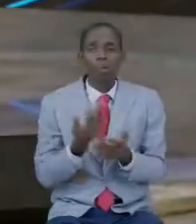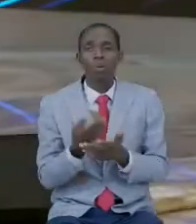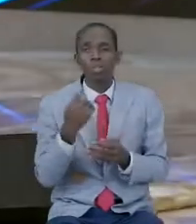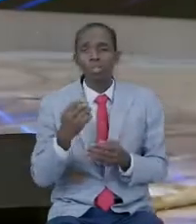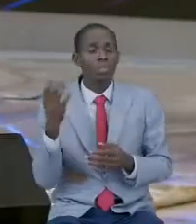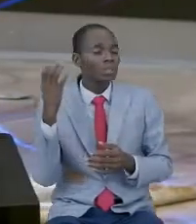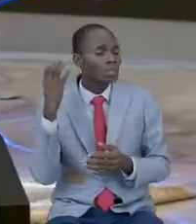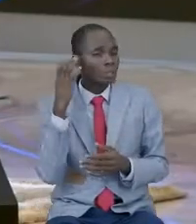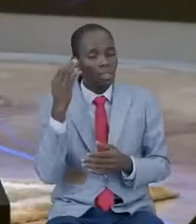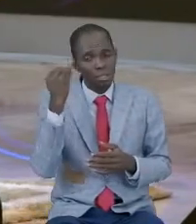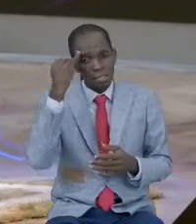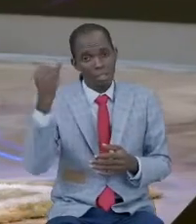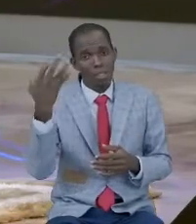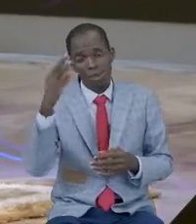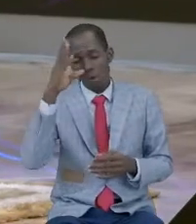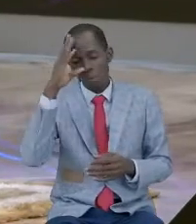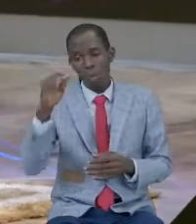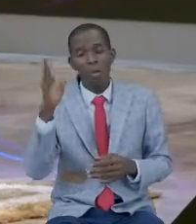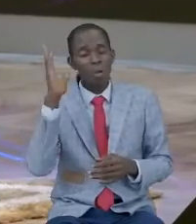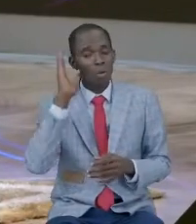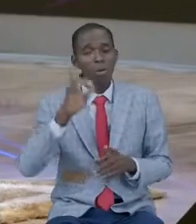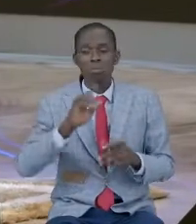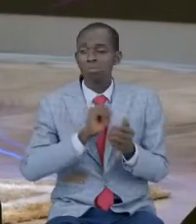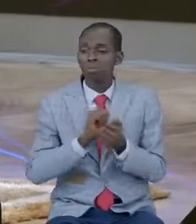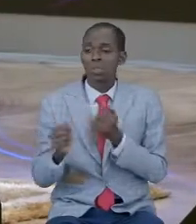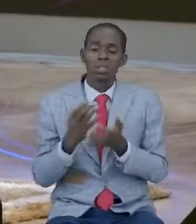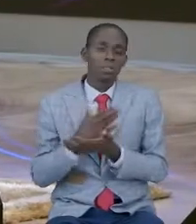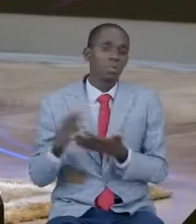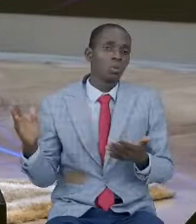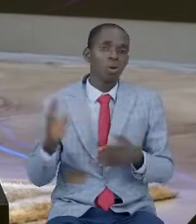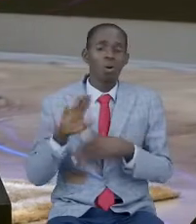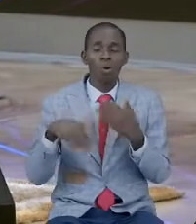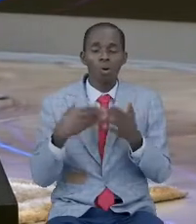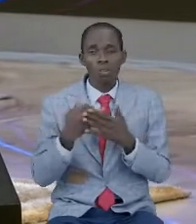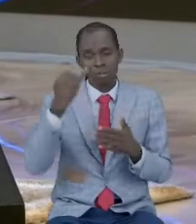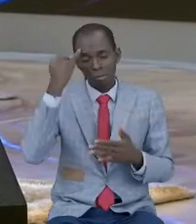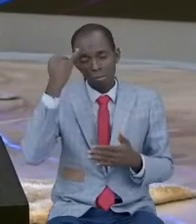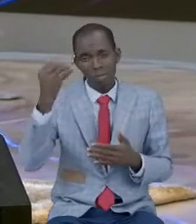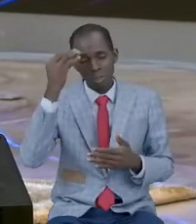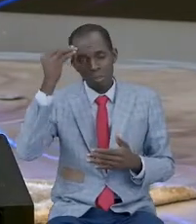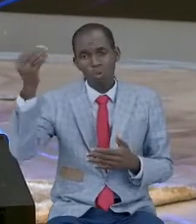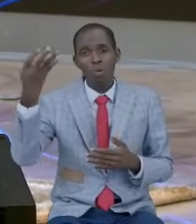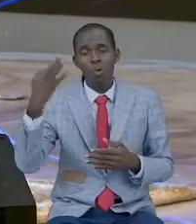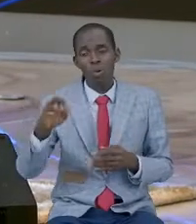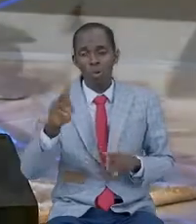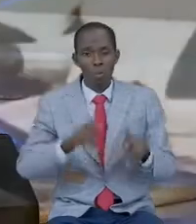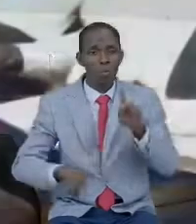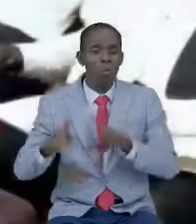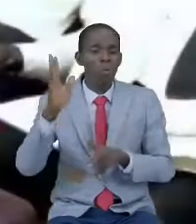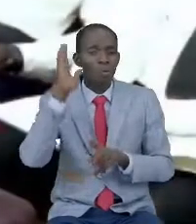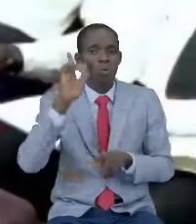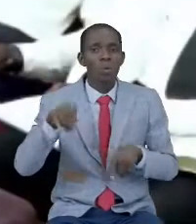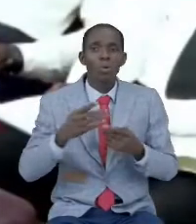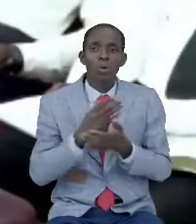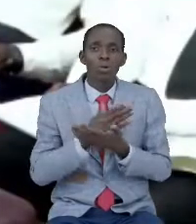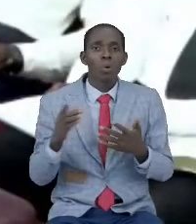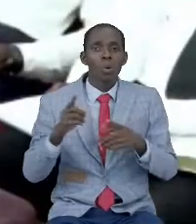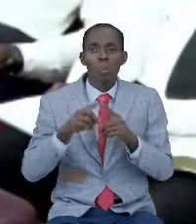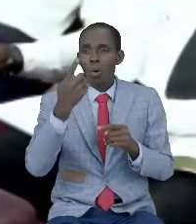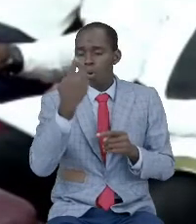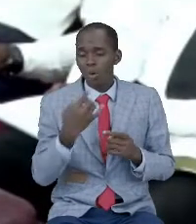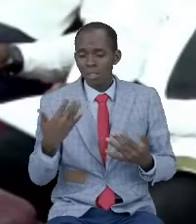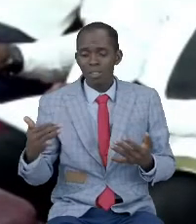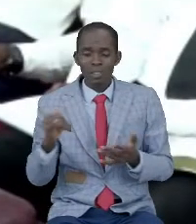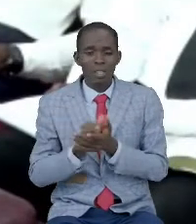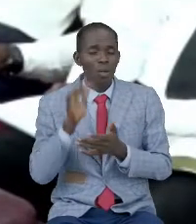All the ideas and ideologies of men will vanish away. The only thing that will stand on that final